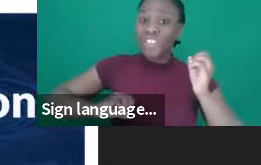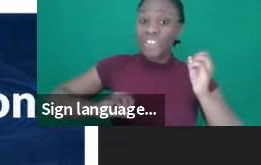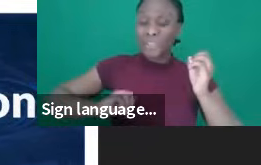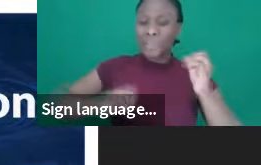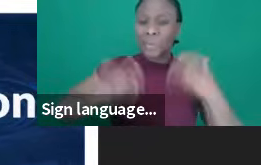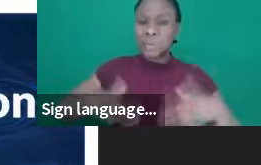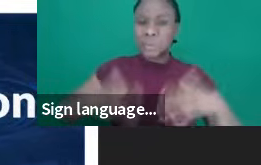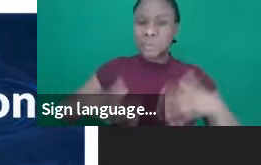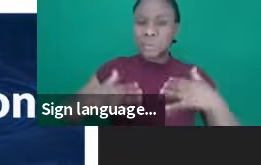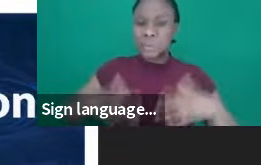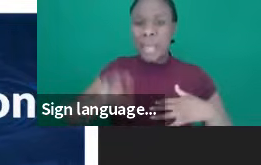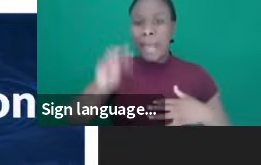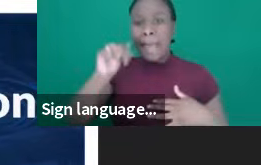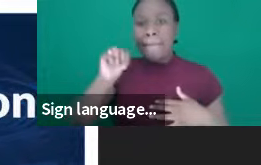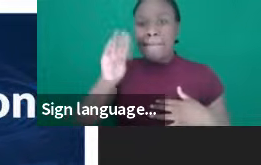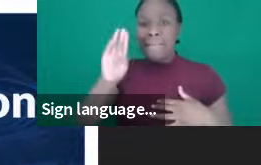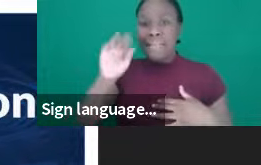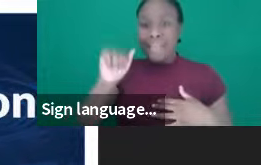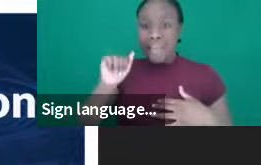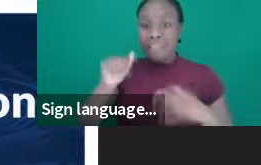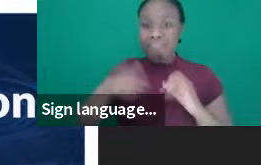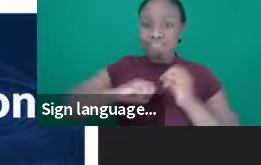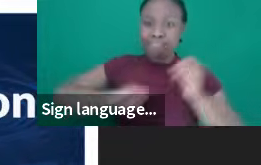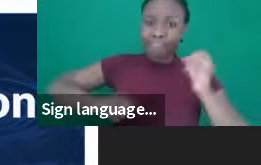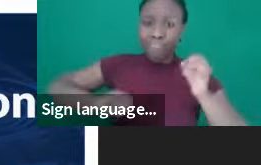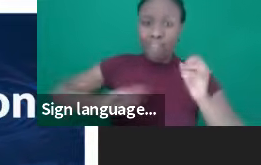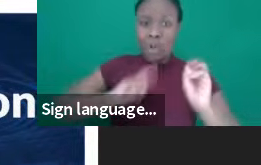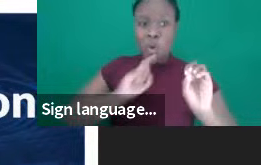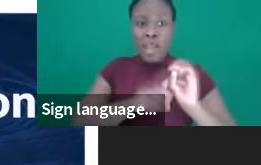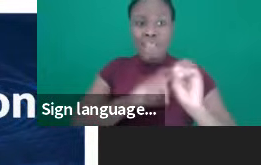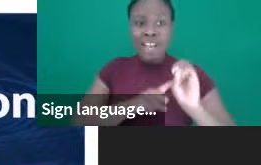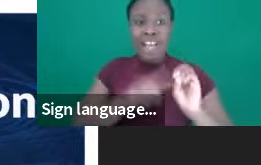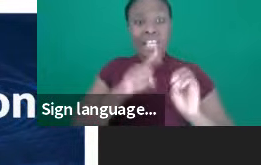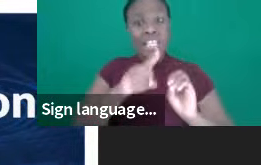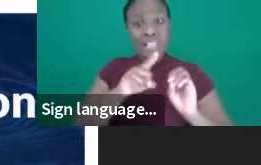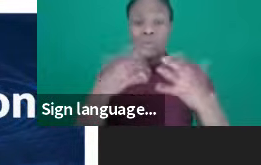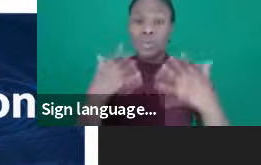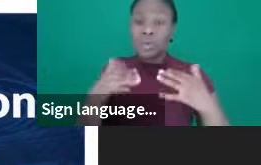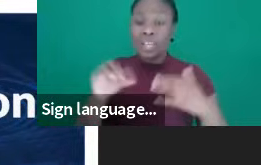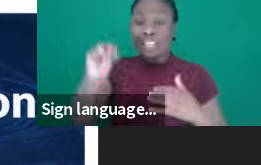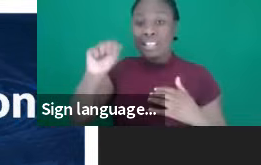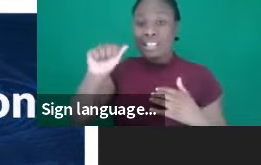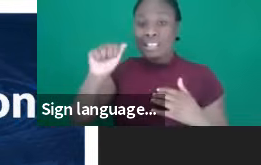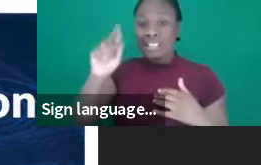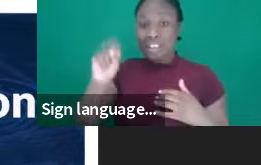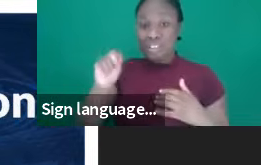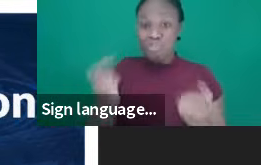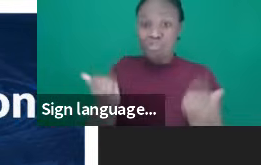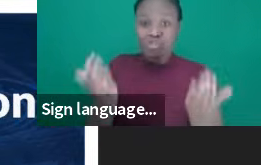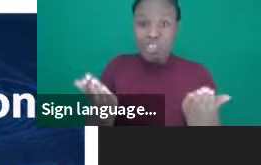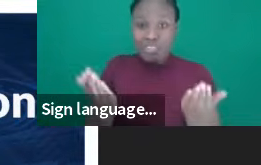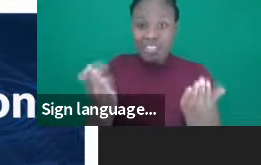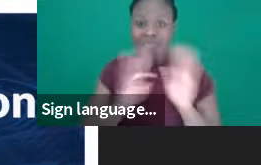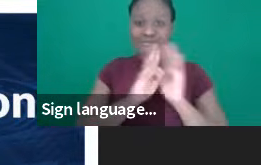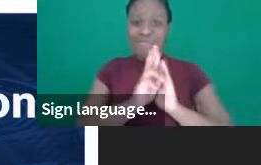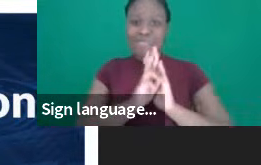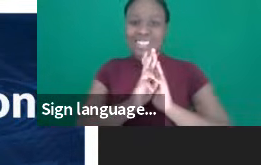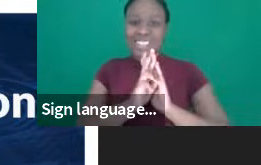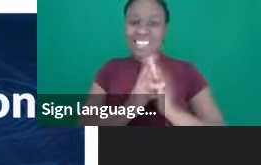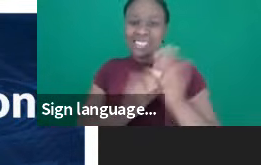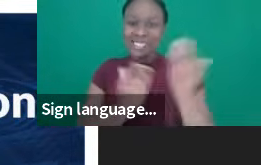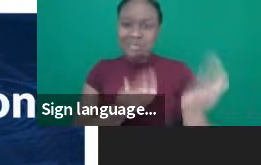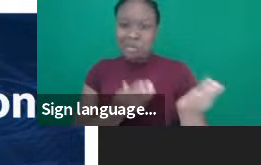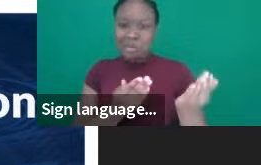and is a dedicated SARS service ambassador. I'd therefore like to hand over